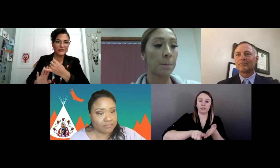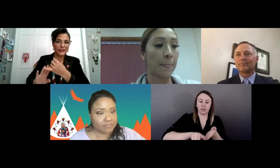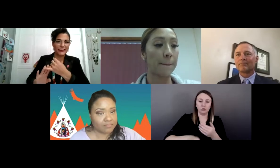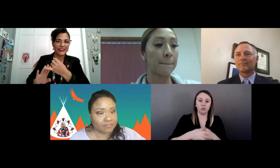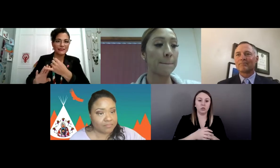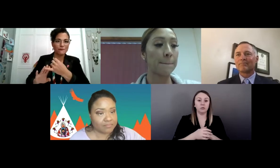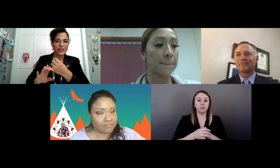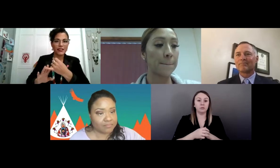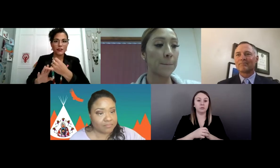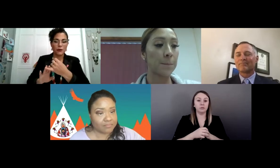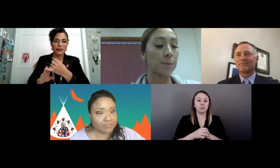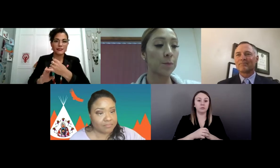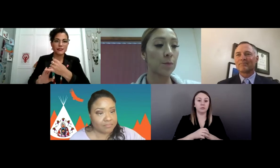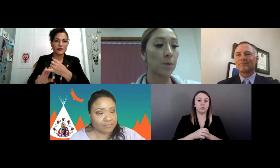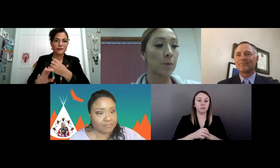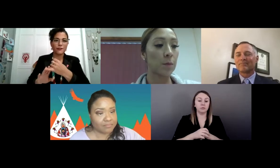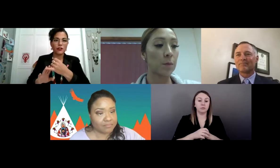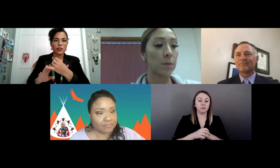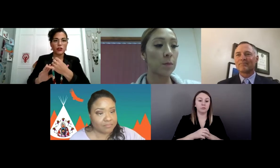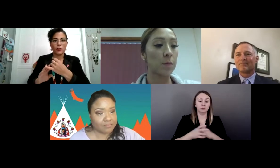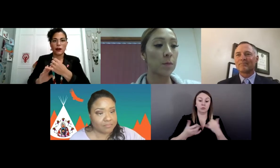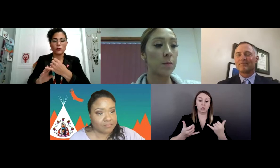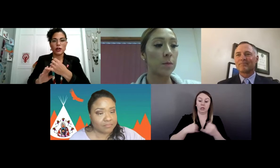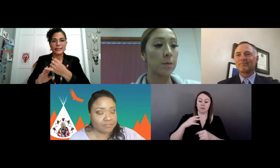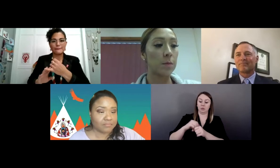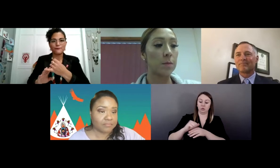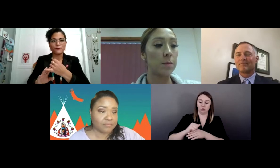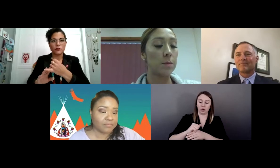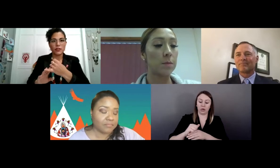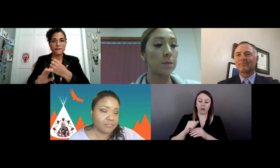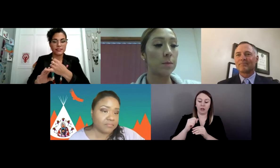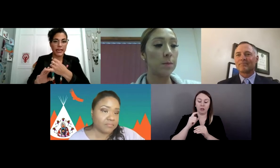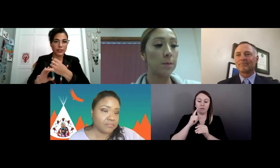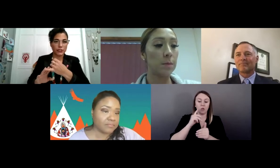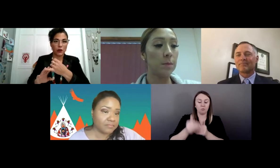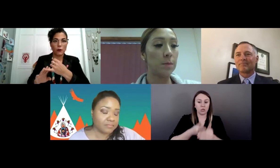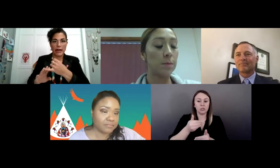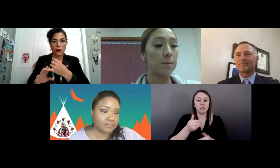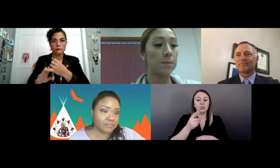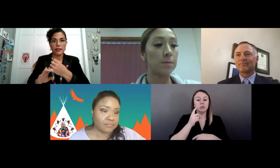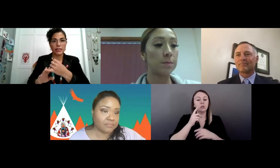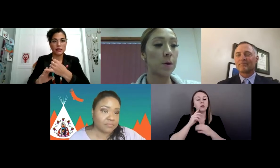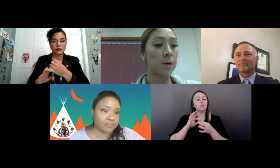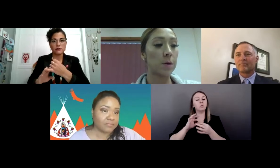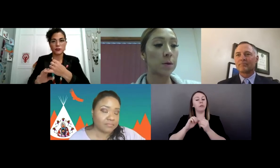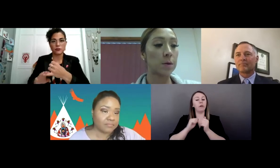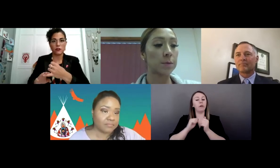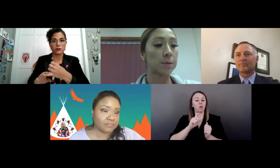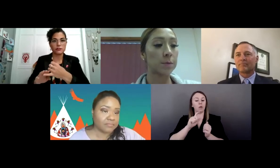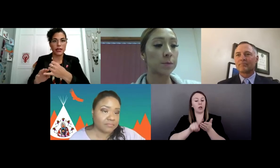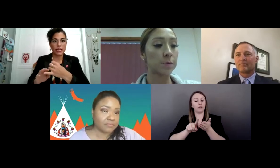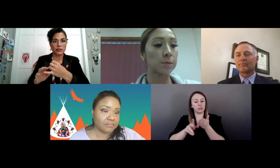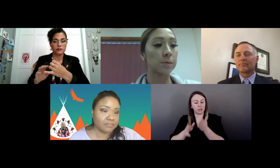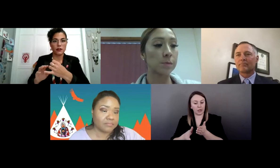training for the process of, how investigators go about making sexual